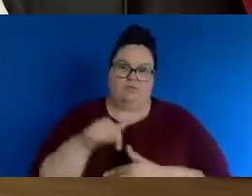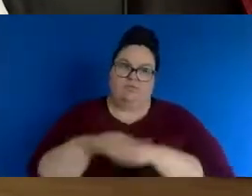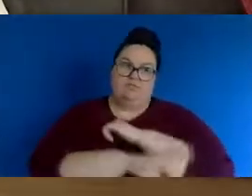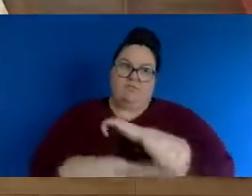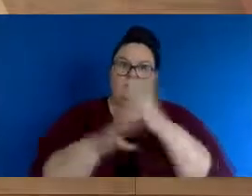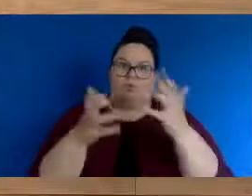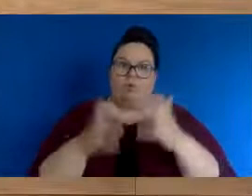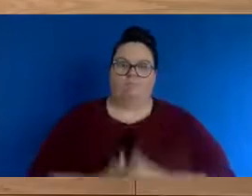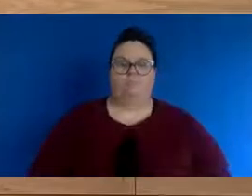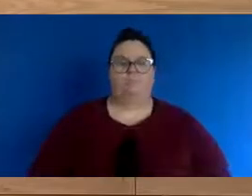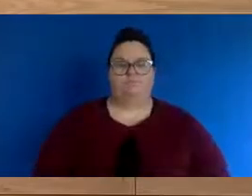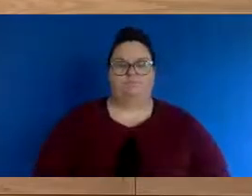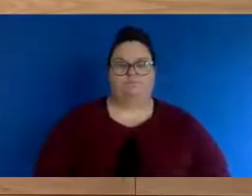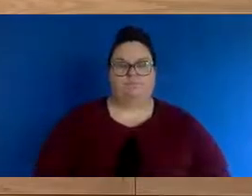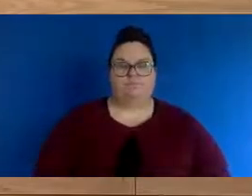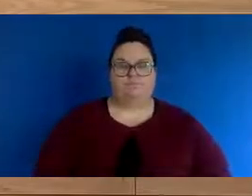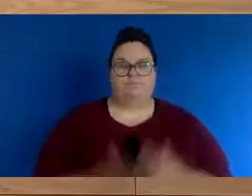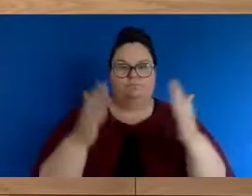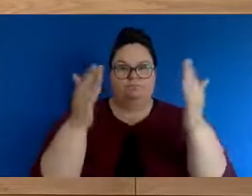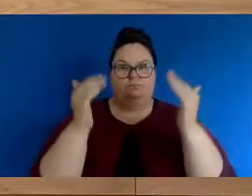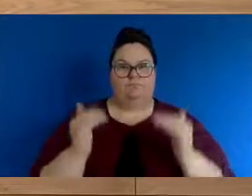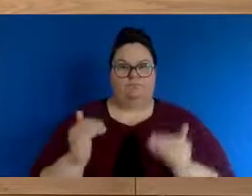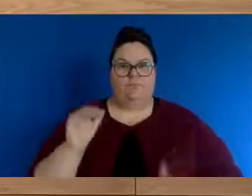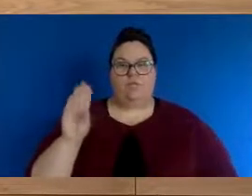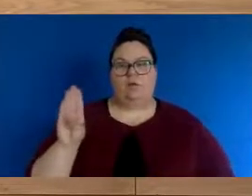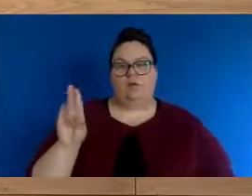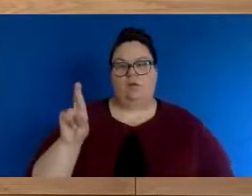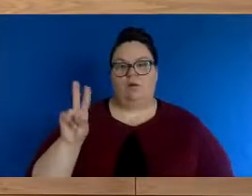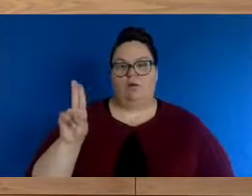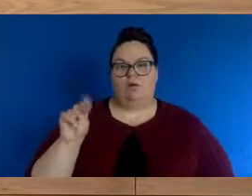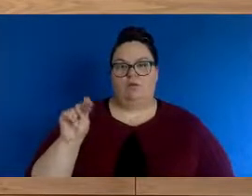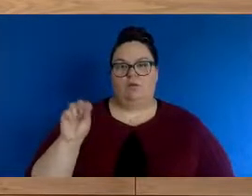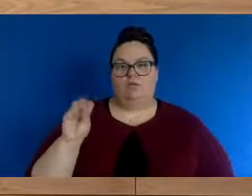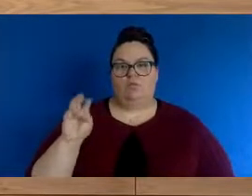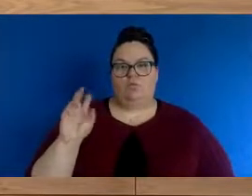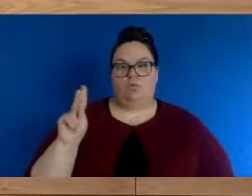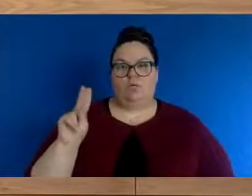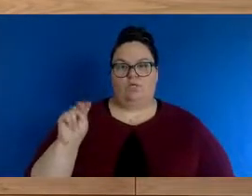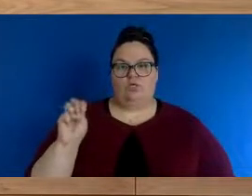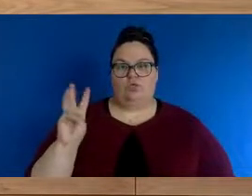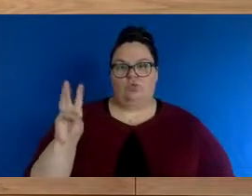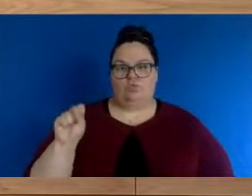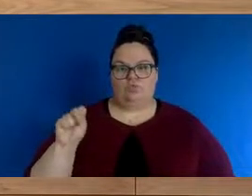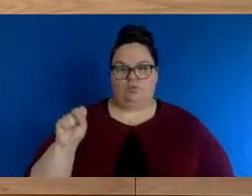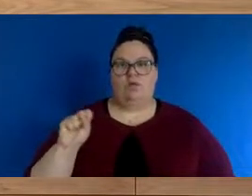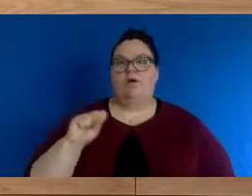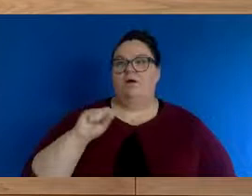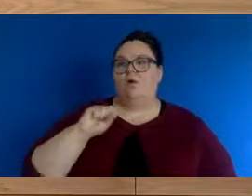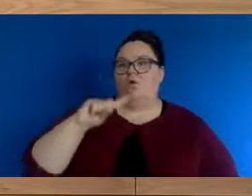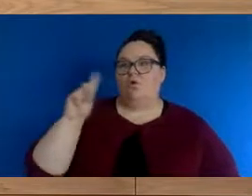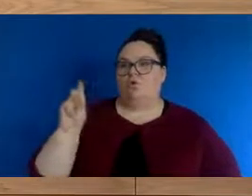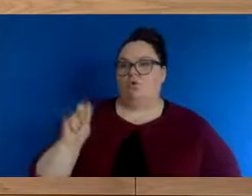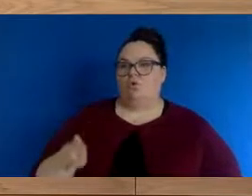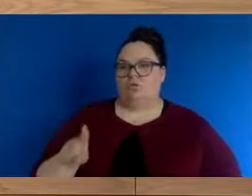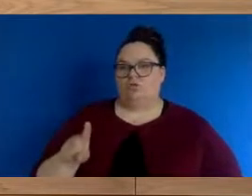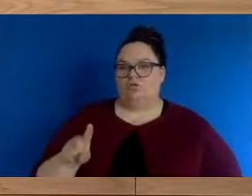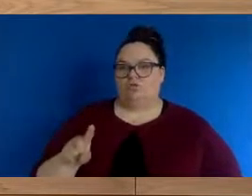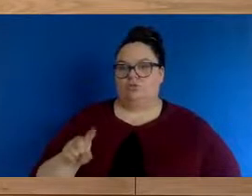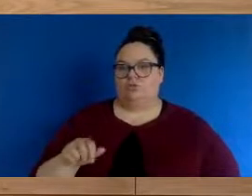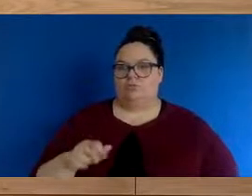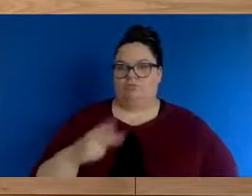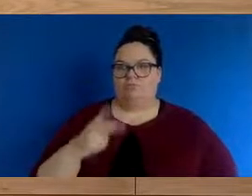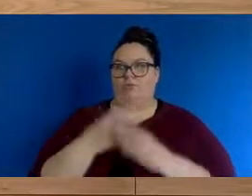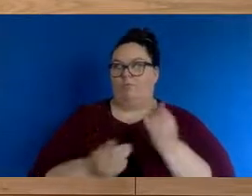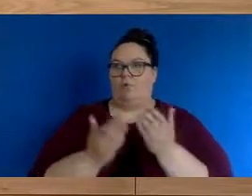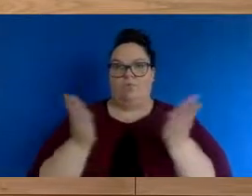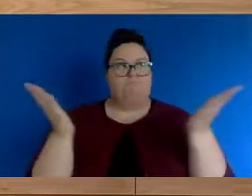Thank you both. Andrew Waugh, Brunswick News. Yeah, hi. First questions to both Dr. Russell and the